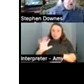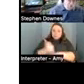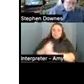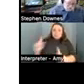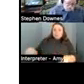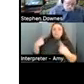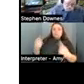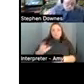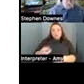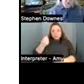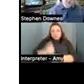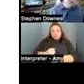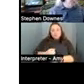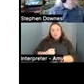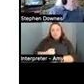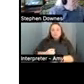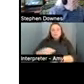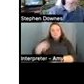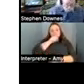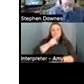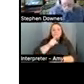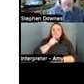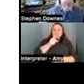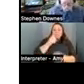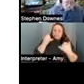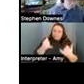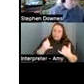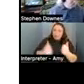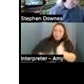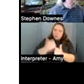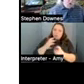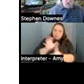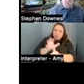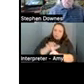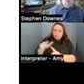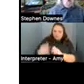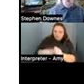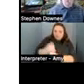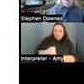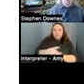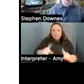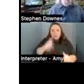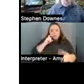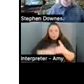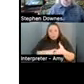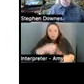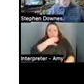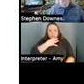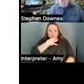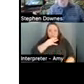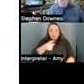become uh front and center this year but as we'll see shortly they've been around